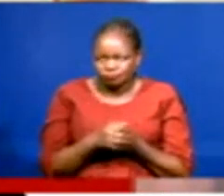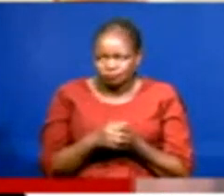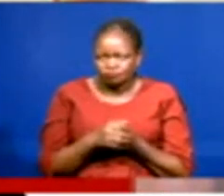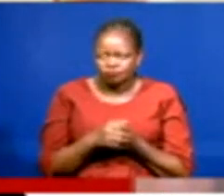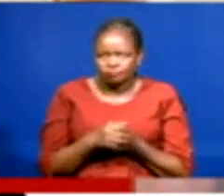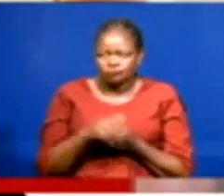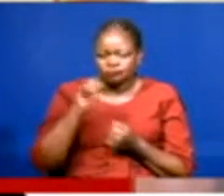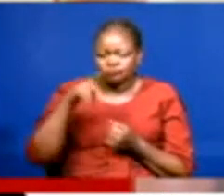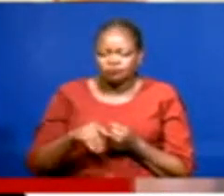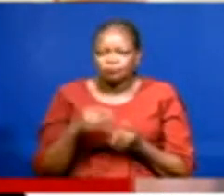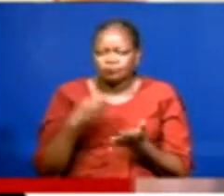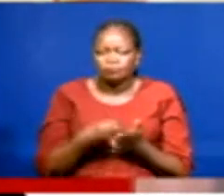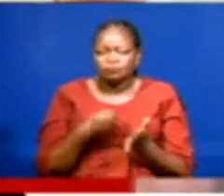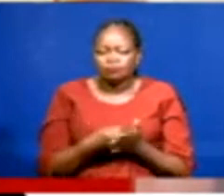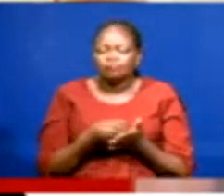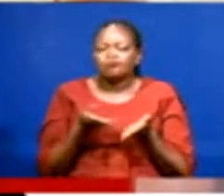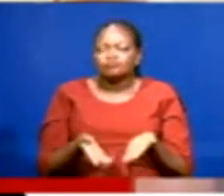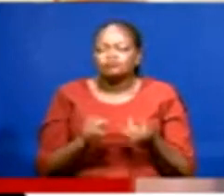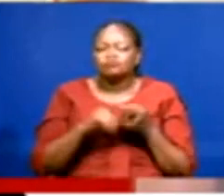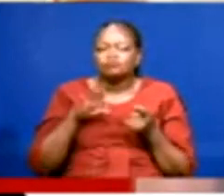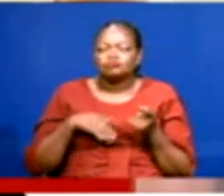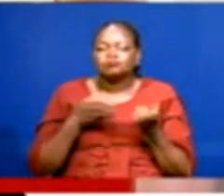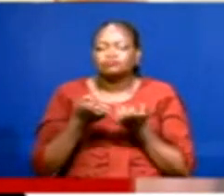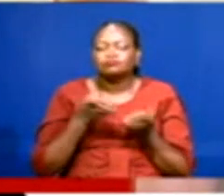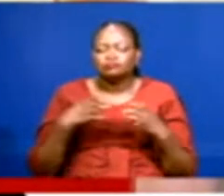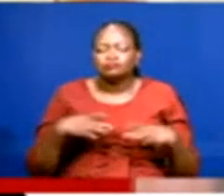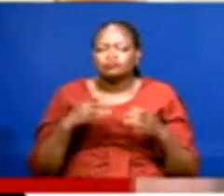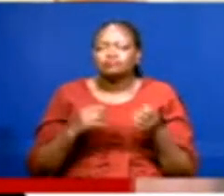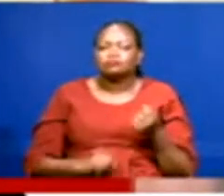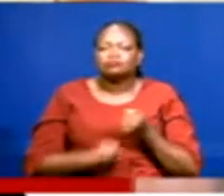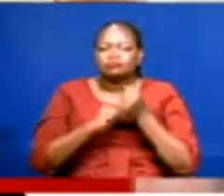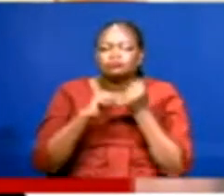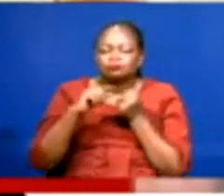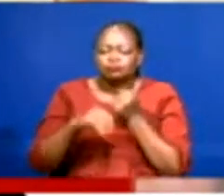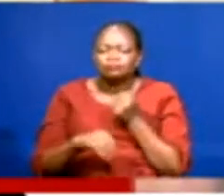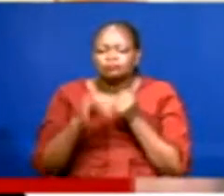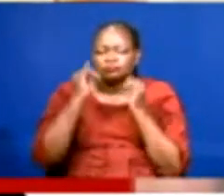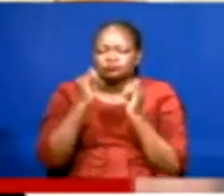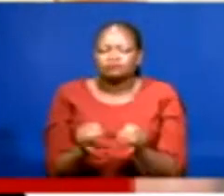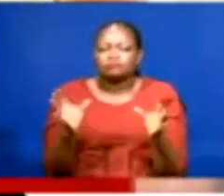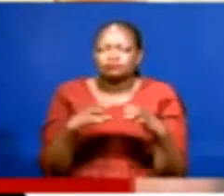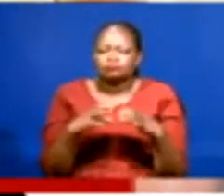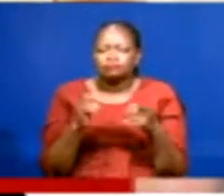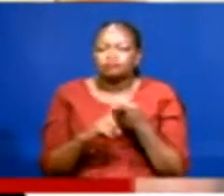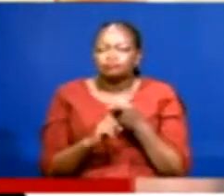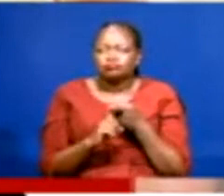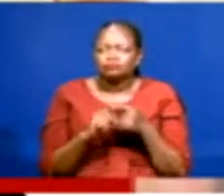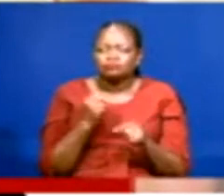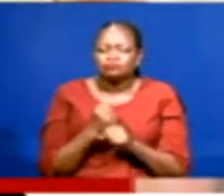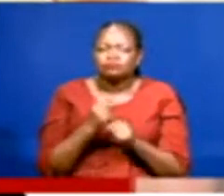LPO financing is available to women traders to facilitate the AGPO individual and groups to undertake